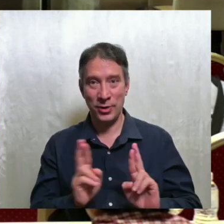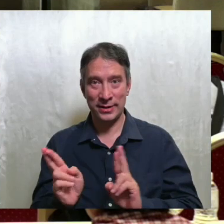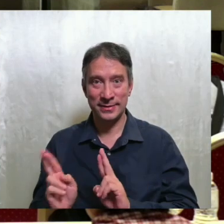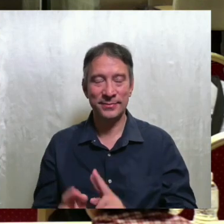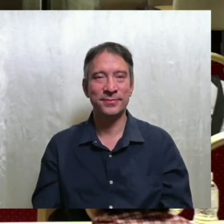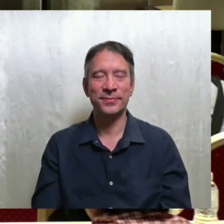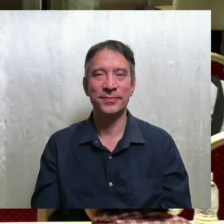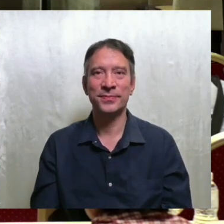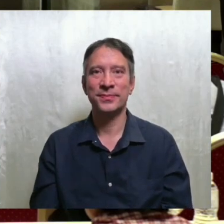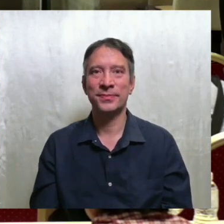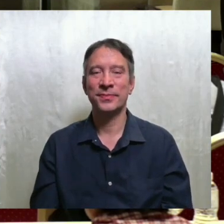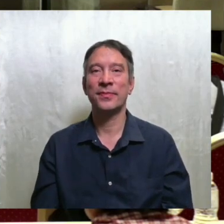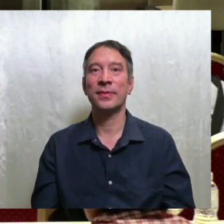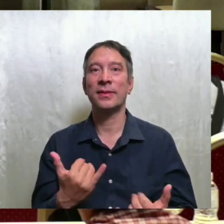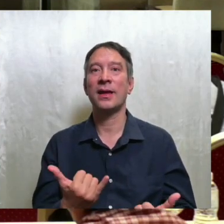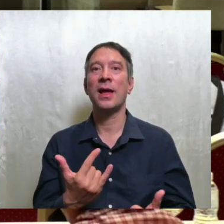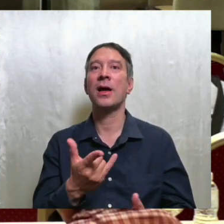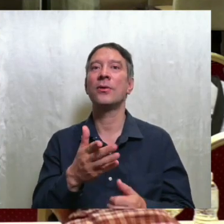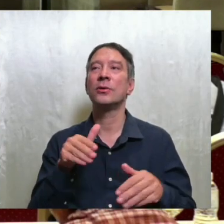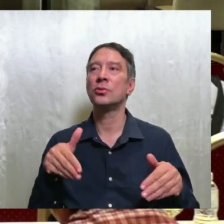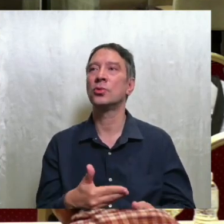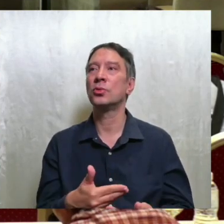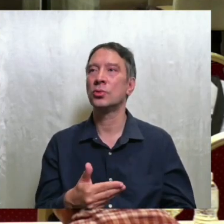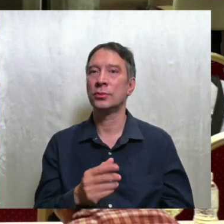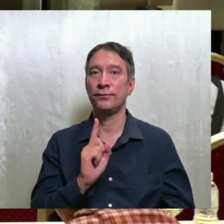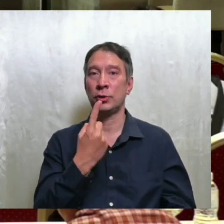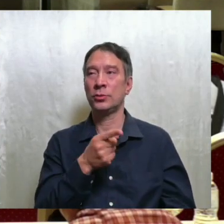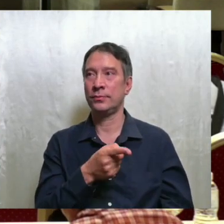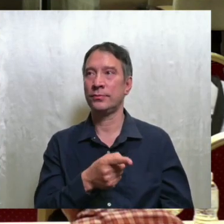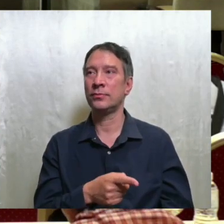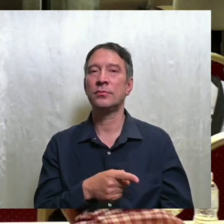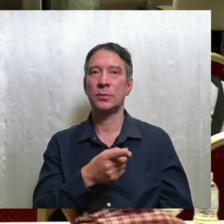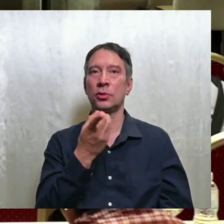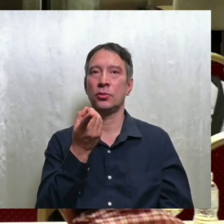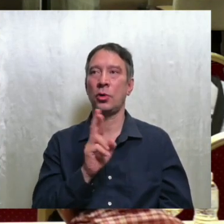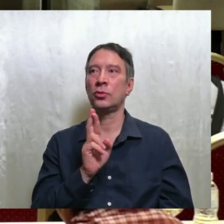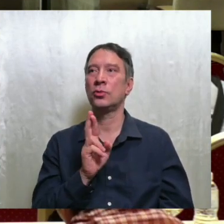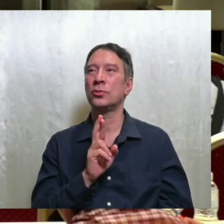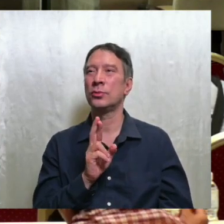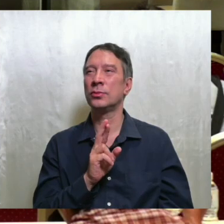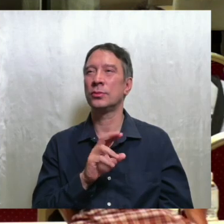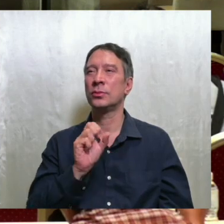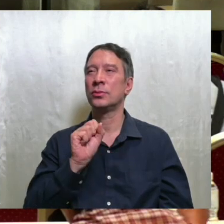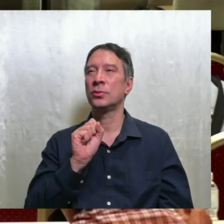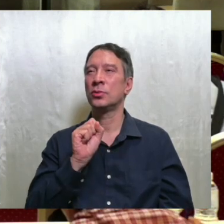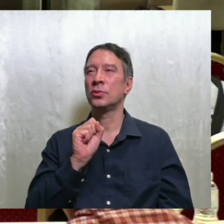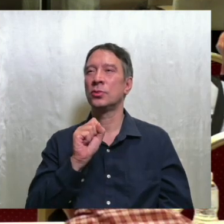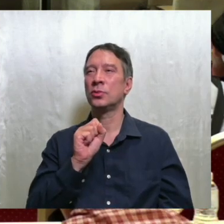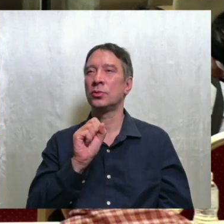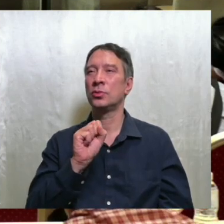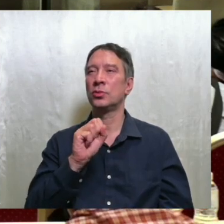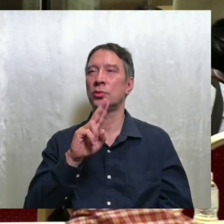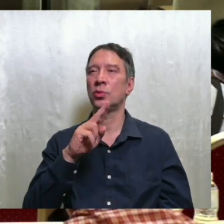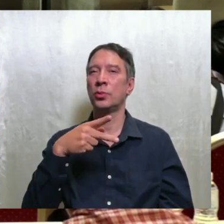Shubham Sahai, who is a software engineer and researcher at the National University of Singapore's AI Center for